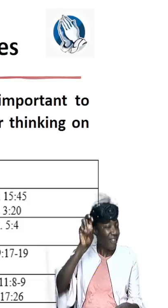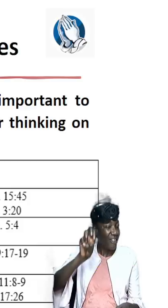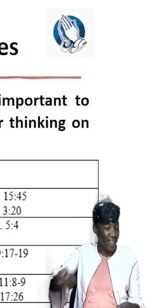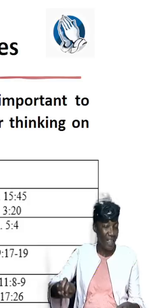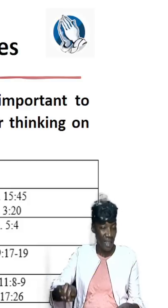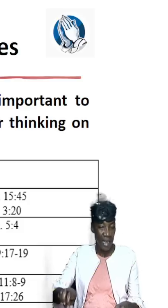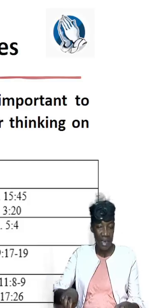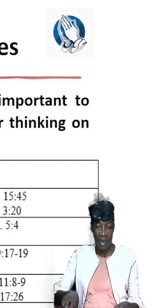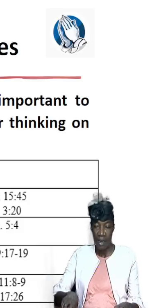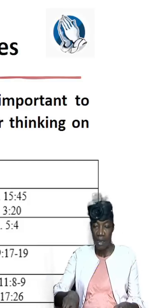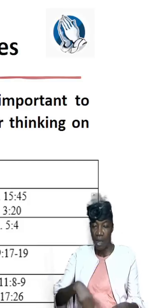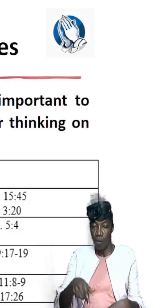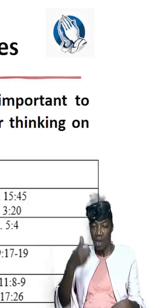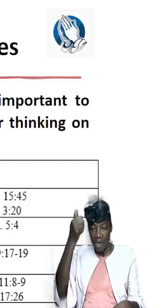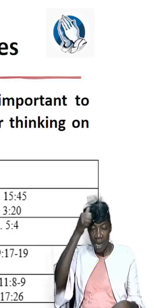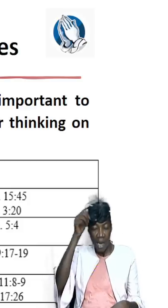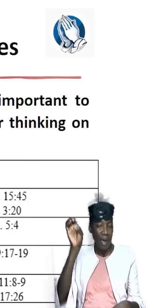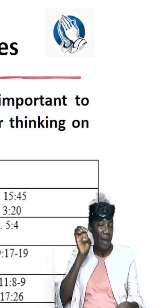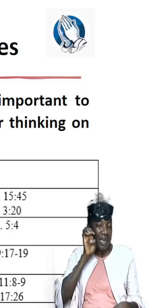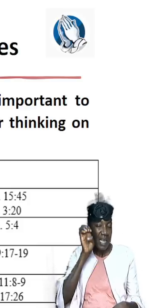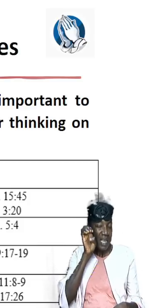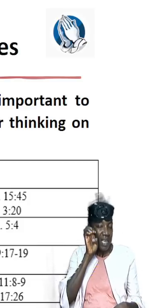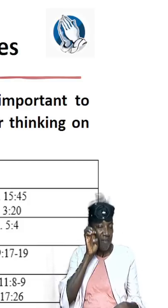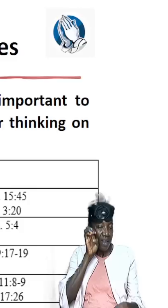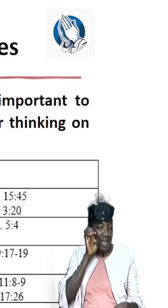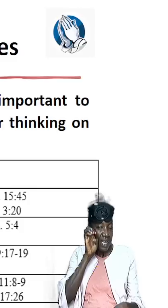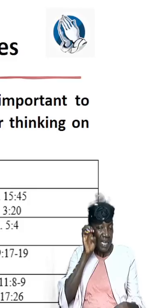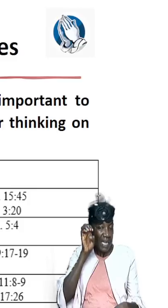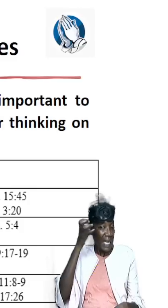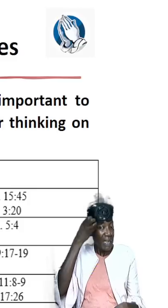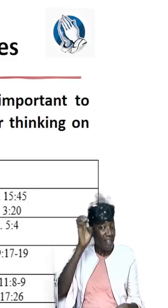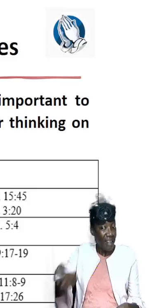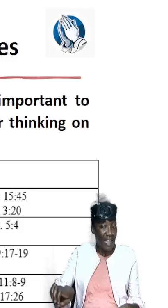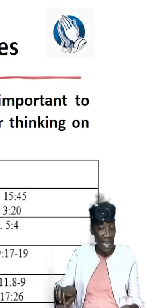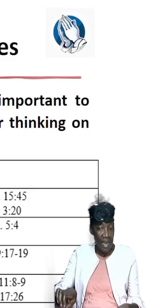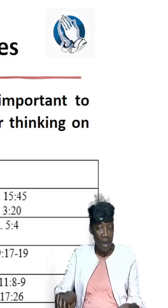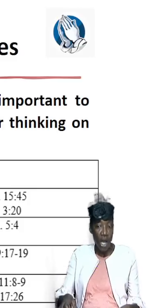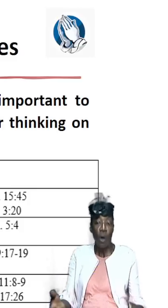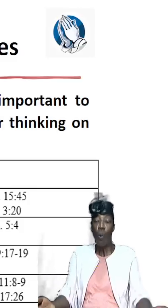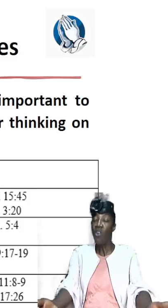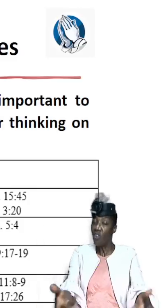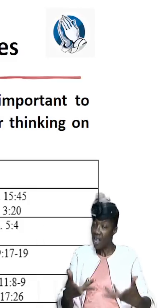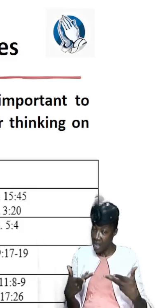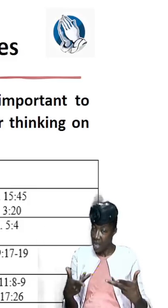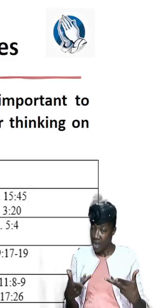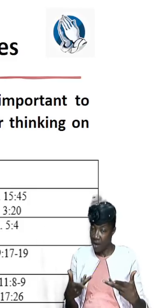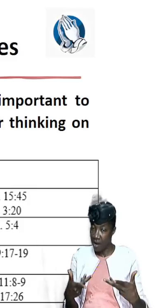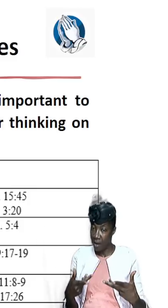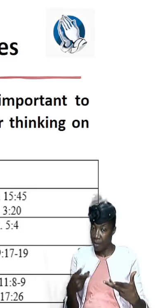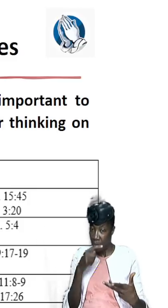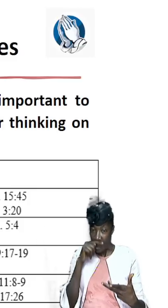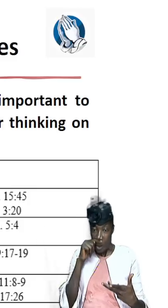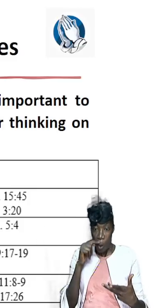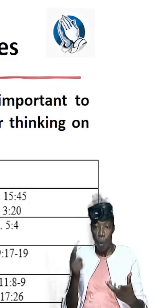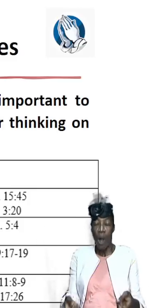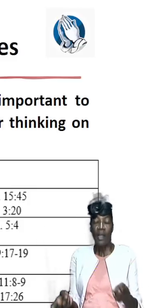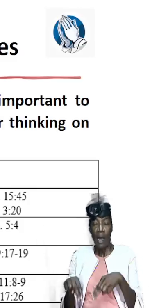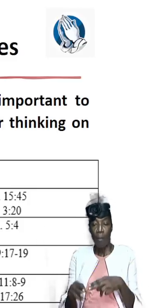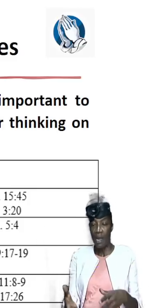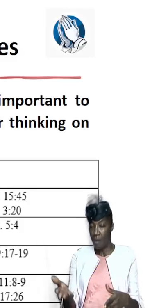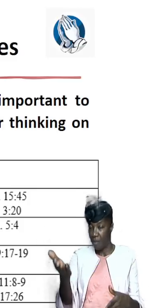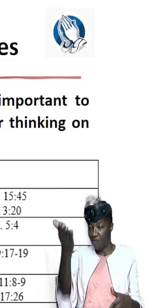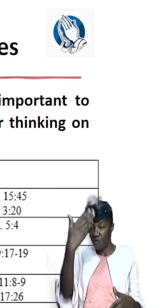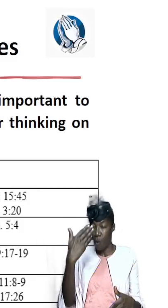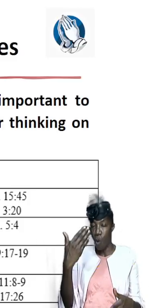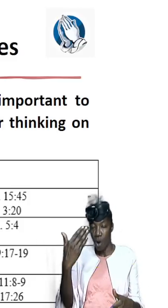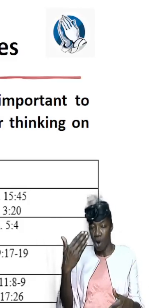was here, Satan was already here. So it would appear that in the deluge that occurred before, and the